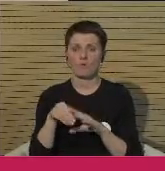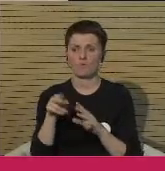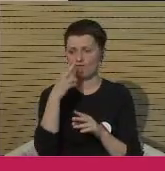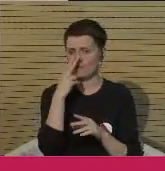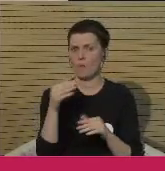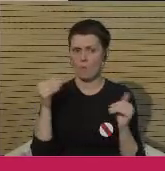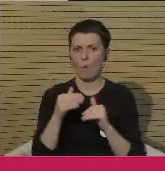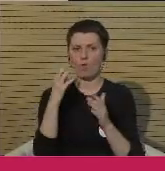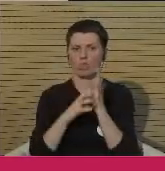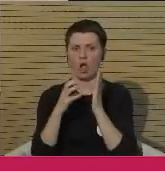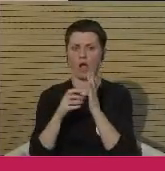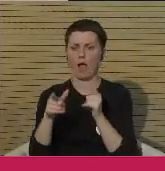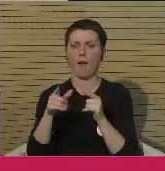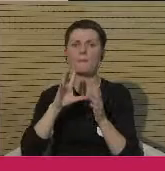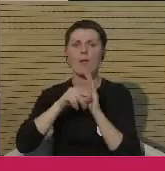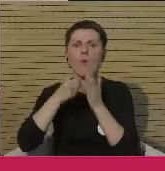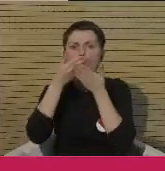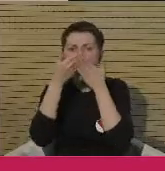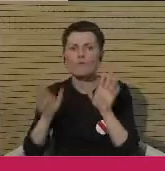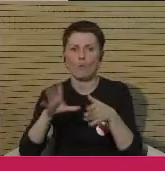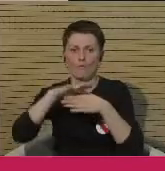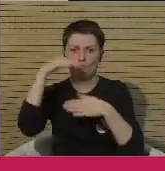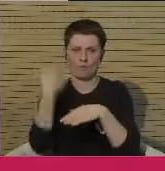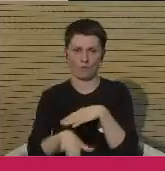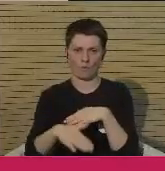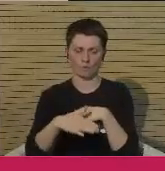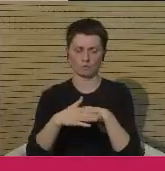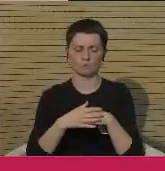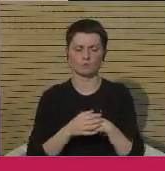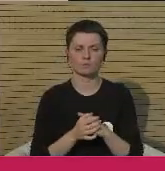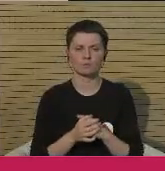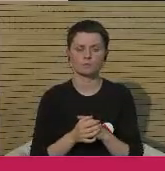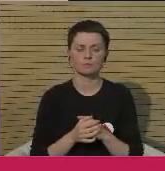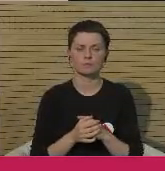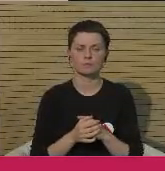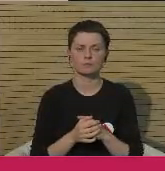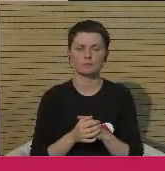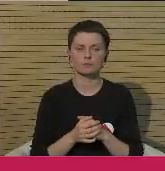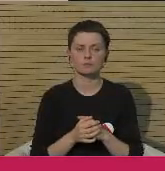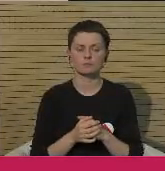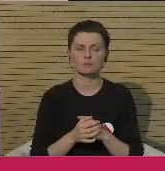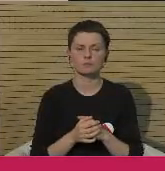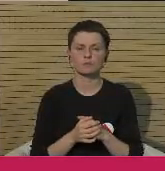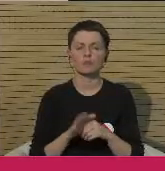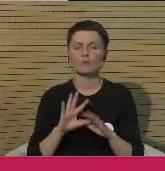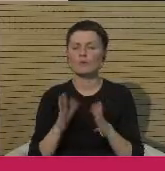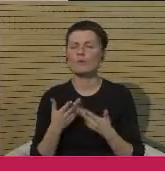something that you can really talk to, that you can see is opening up.